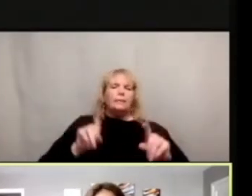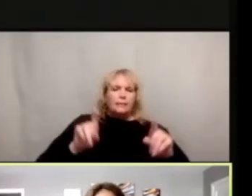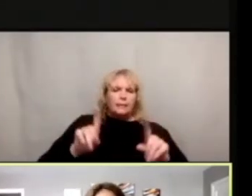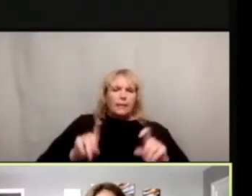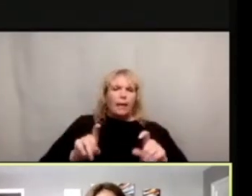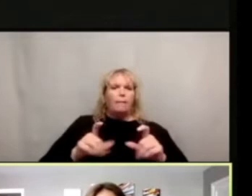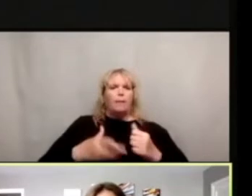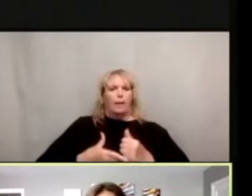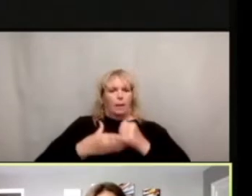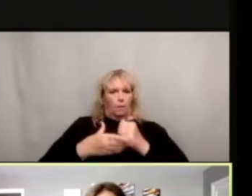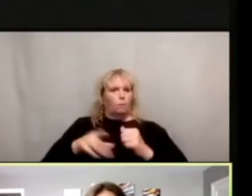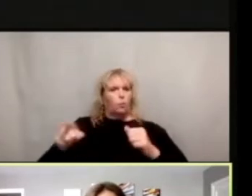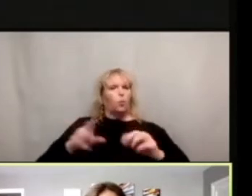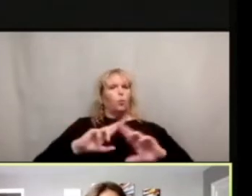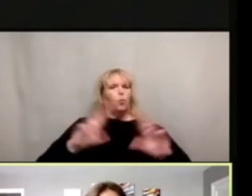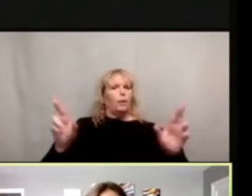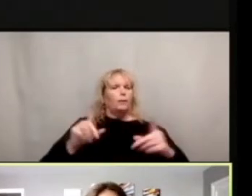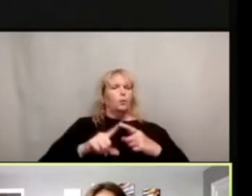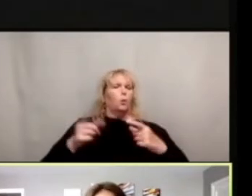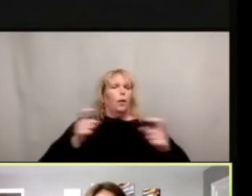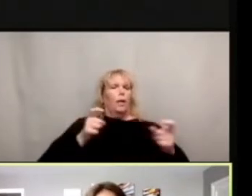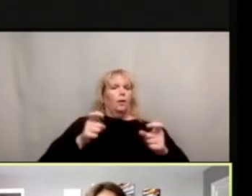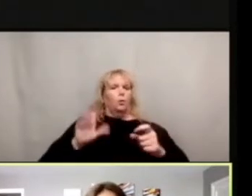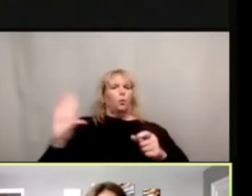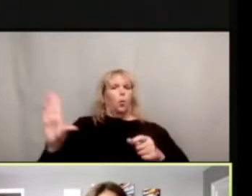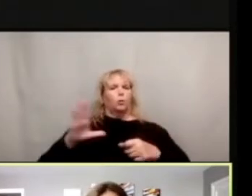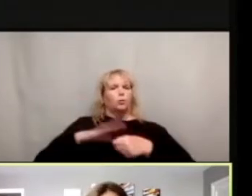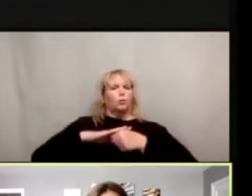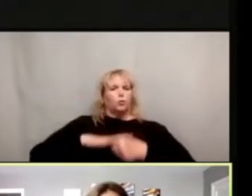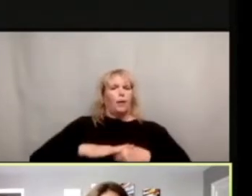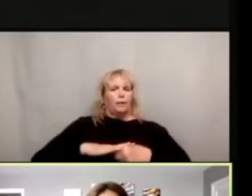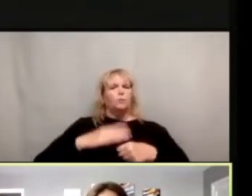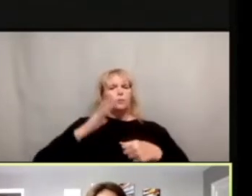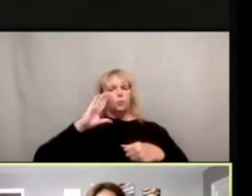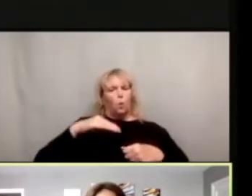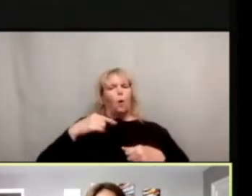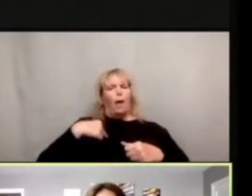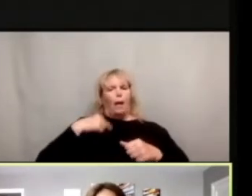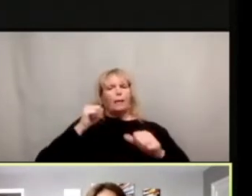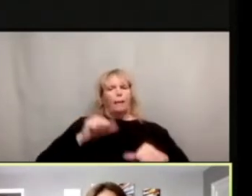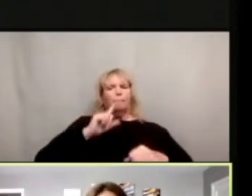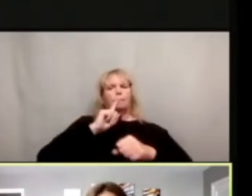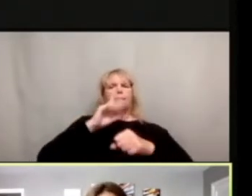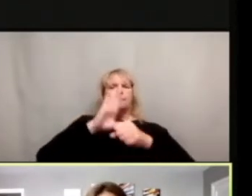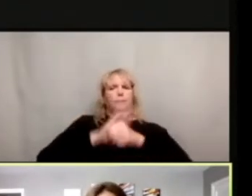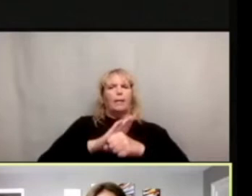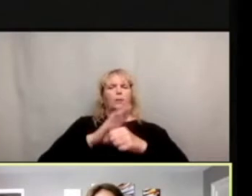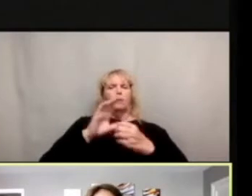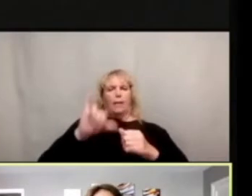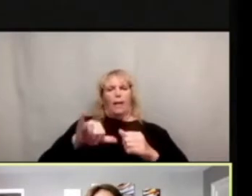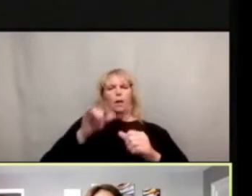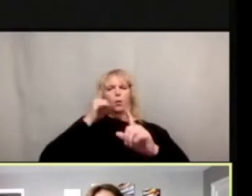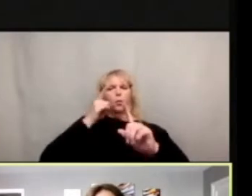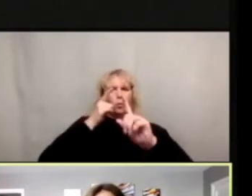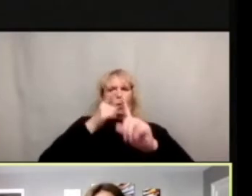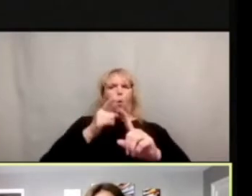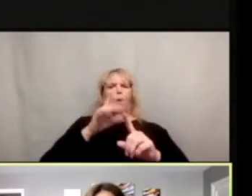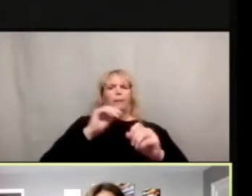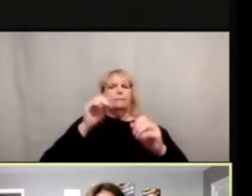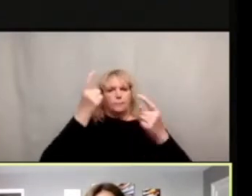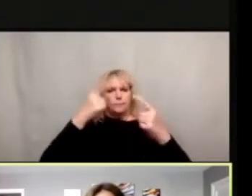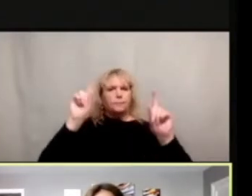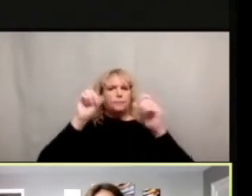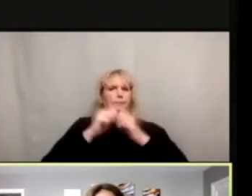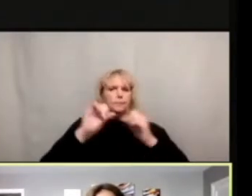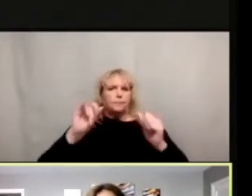be able to handle stress and know that, you can commit to a goal and excel in it and work really hard